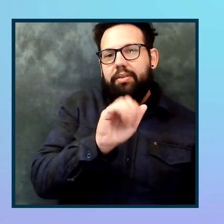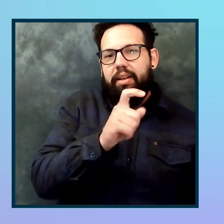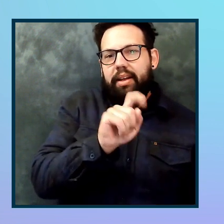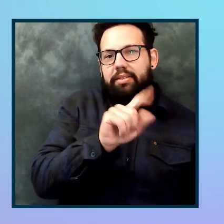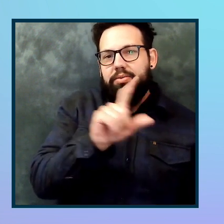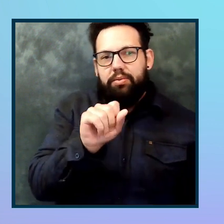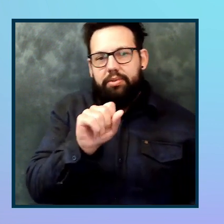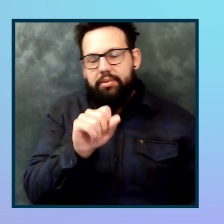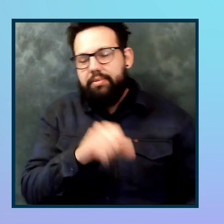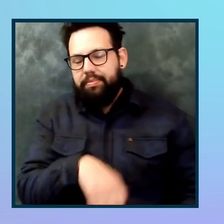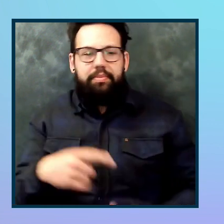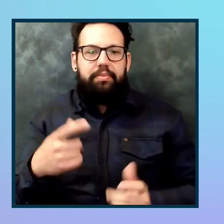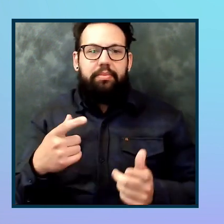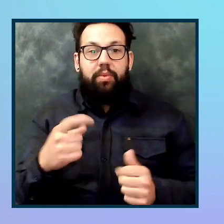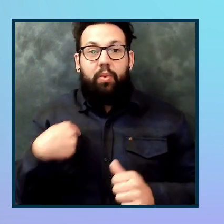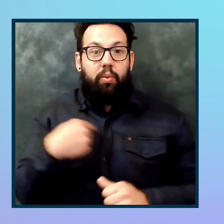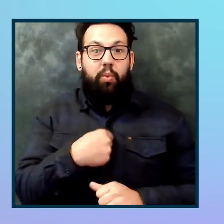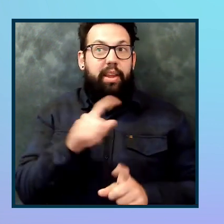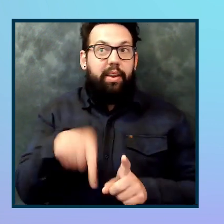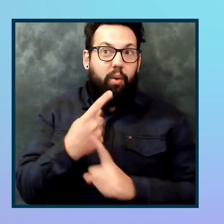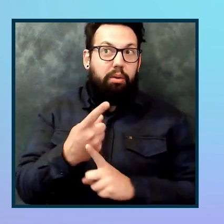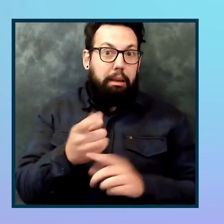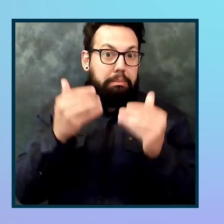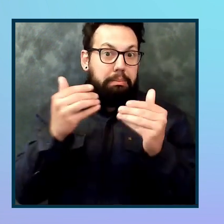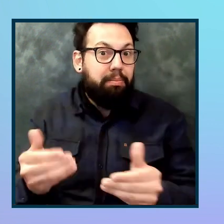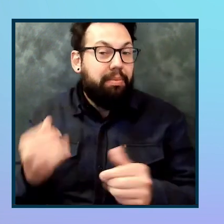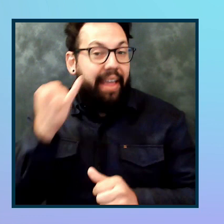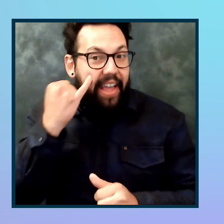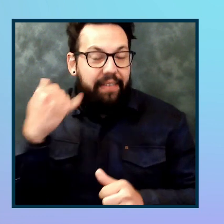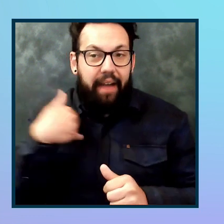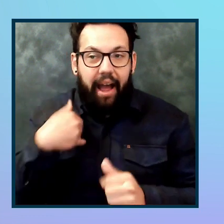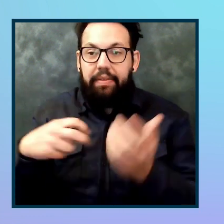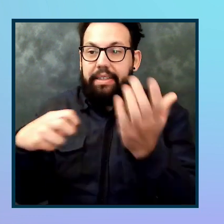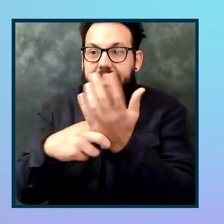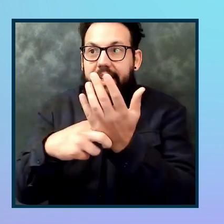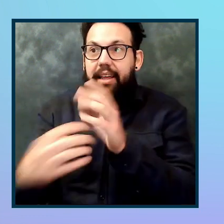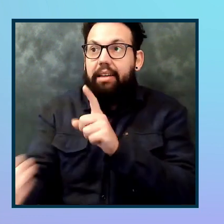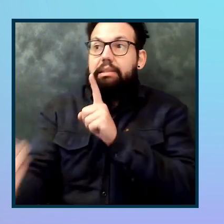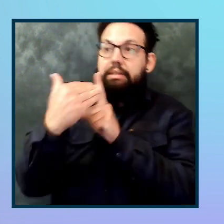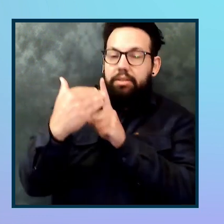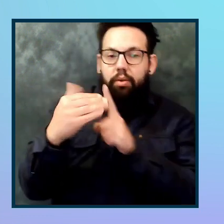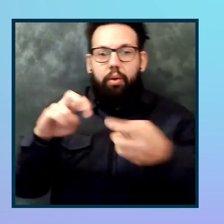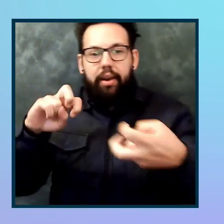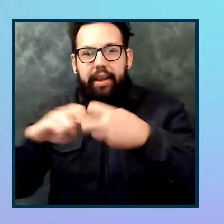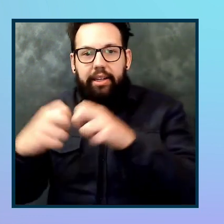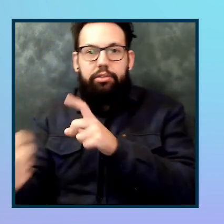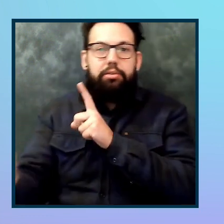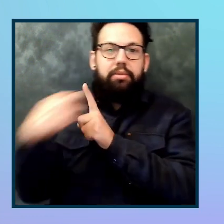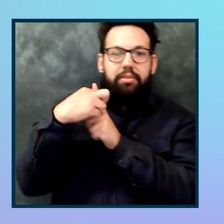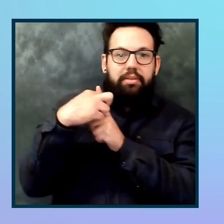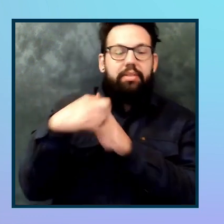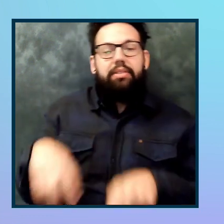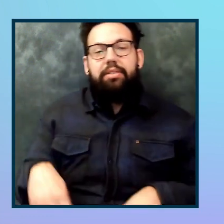we have like a ticket or an issue, and we have like a whole system dedicated to taking on accessibility that often gets ignored,